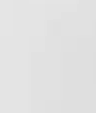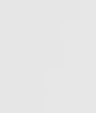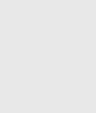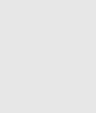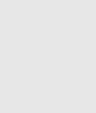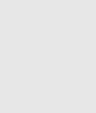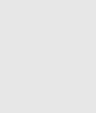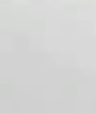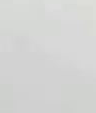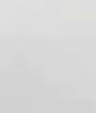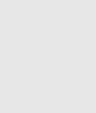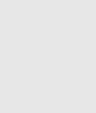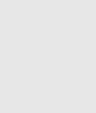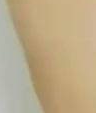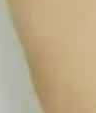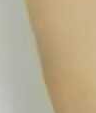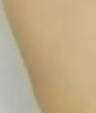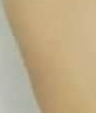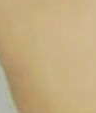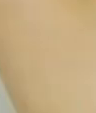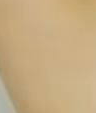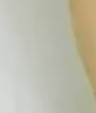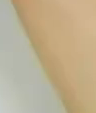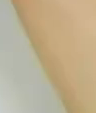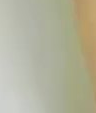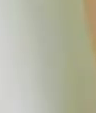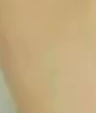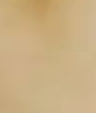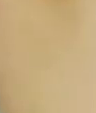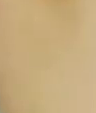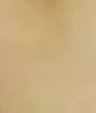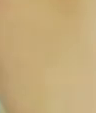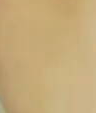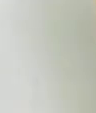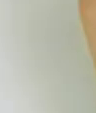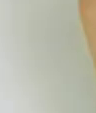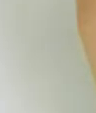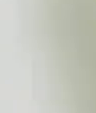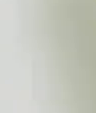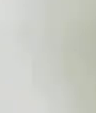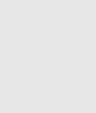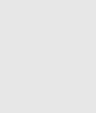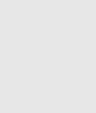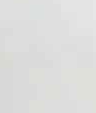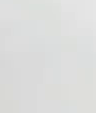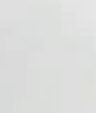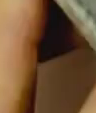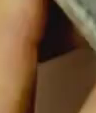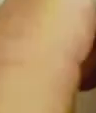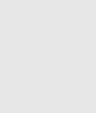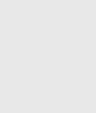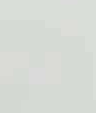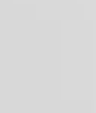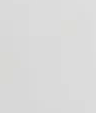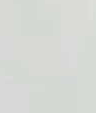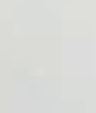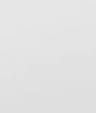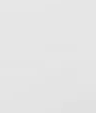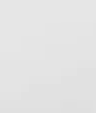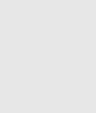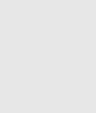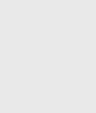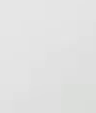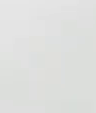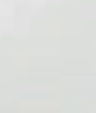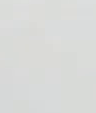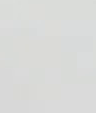and function of the heart. Efficient heart function is essential for human life, since the heart is responsible for pumping blood to the tissues and